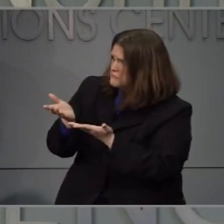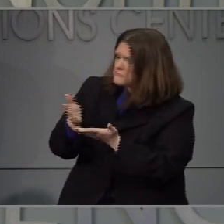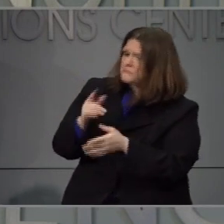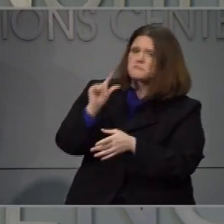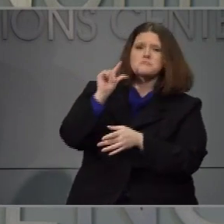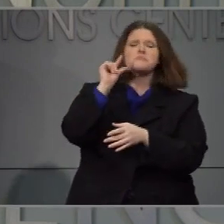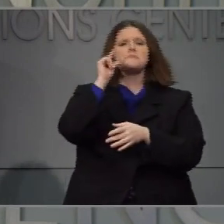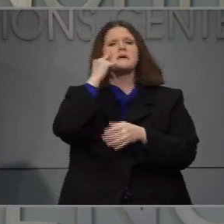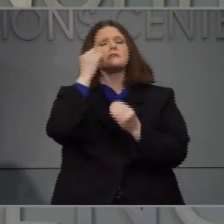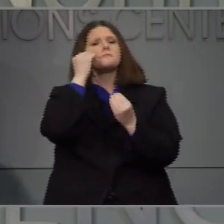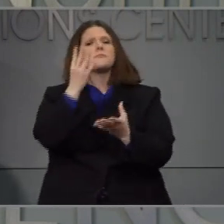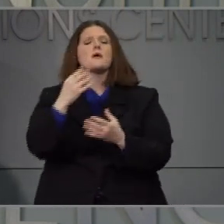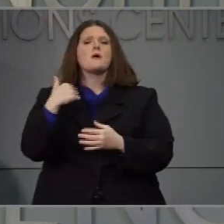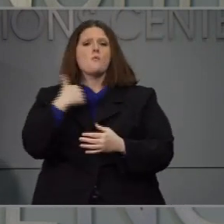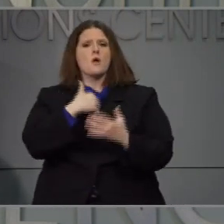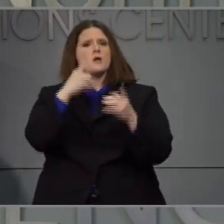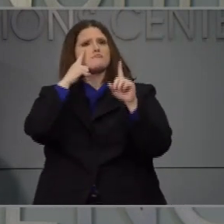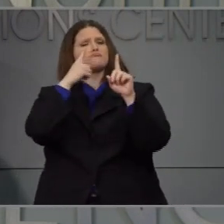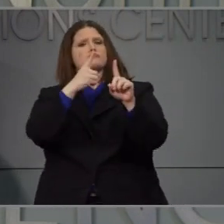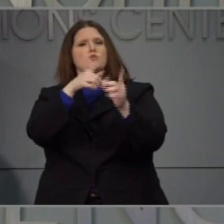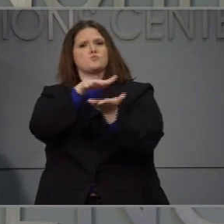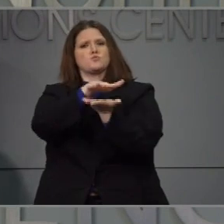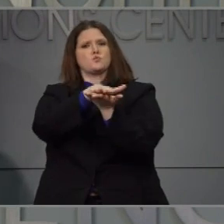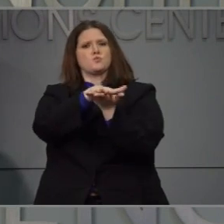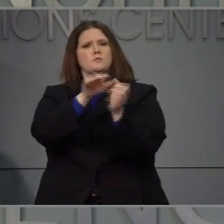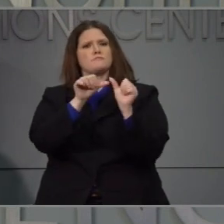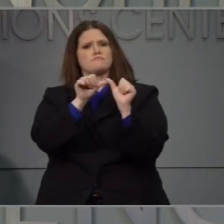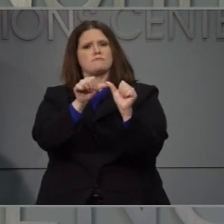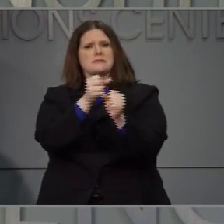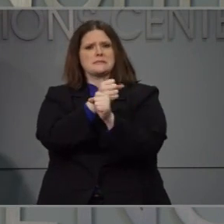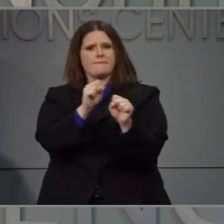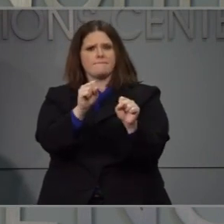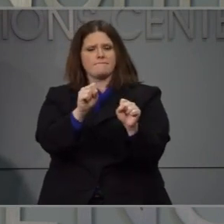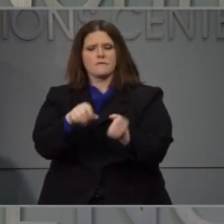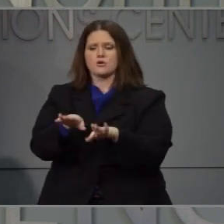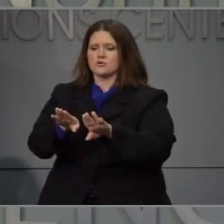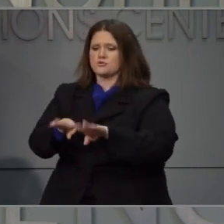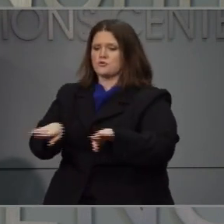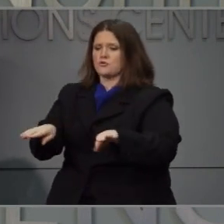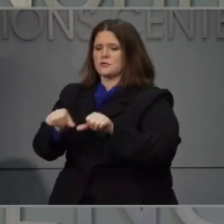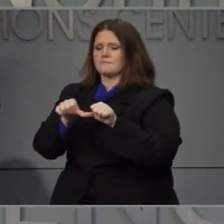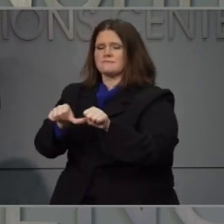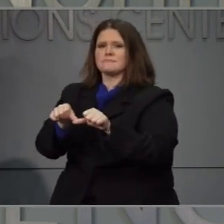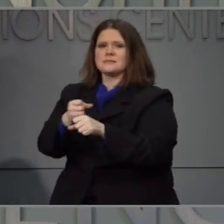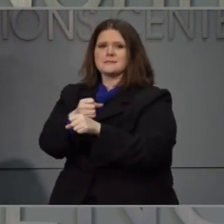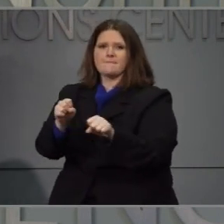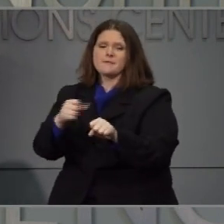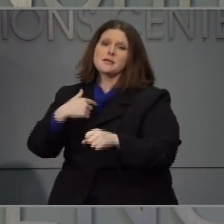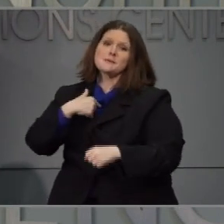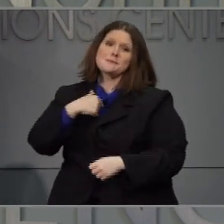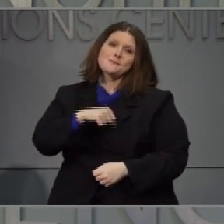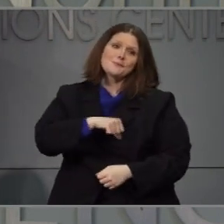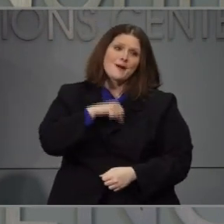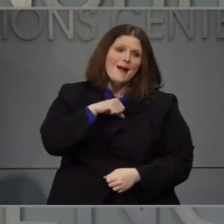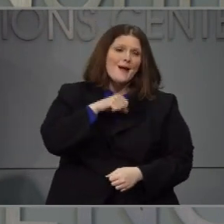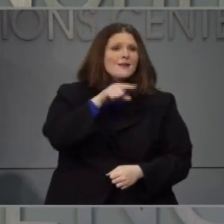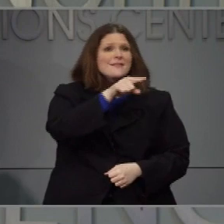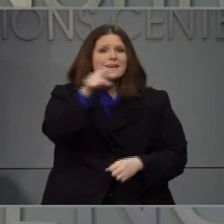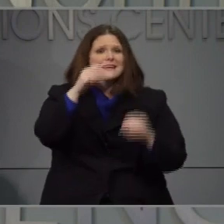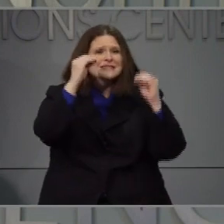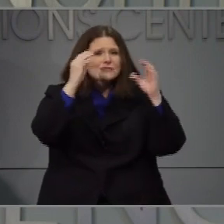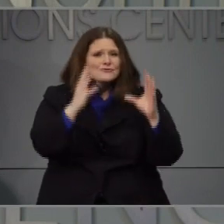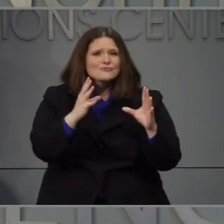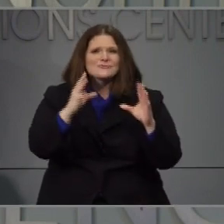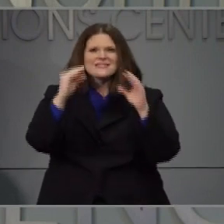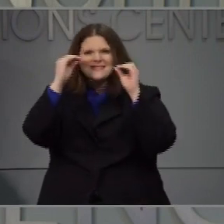be safe and our children to be safe. And I am so proud of our teachers, teacher assistants,